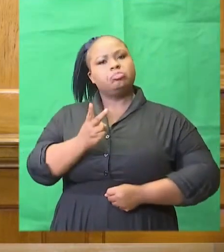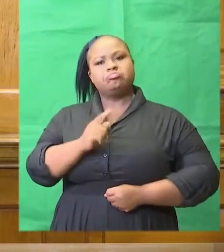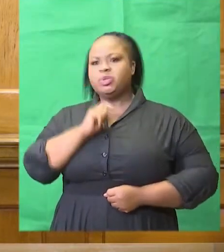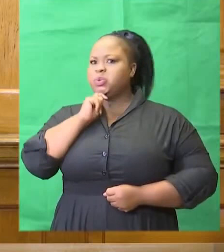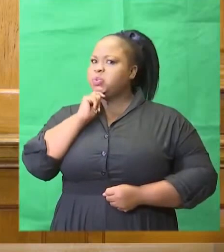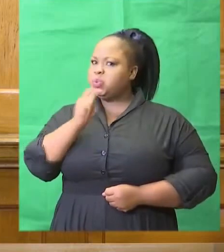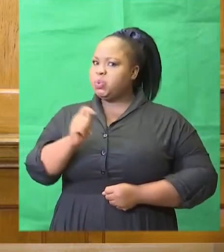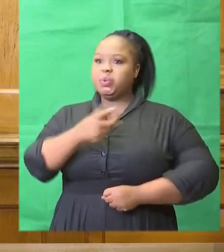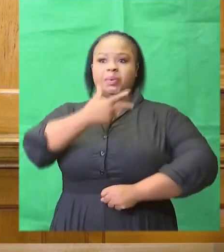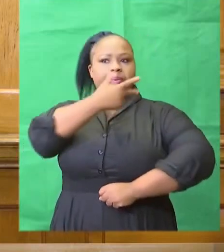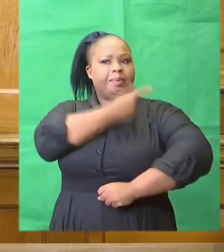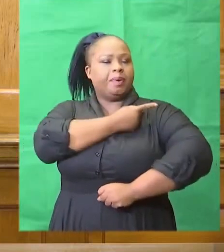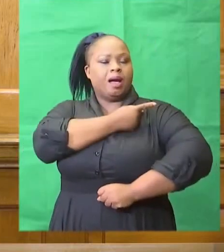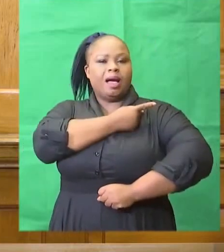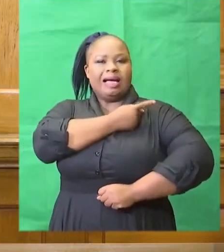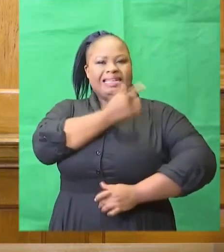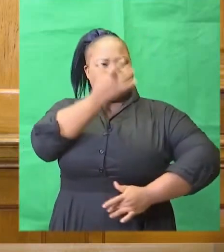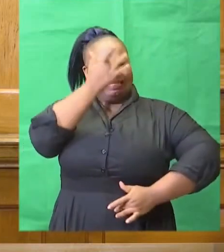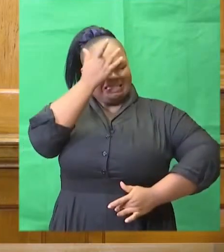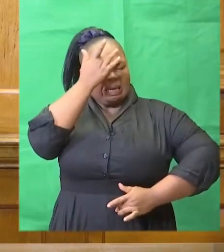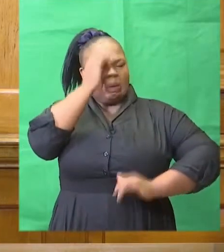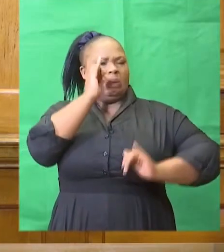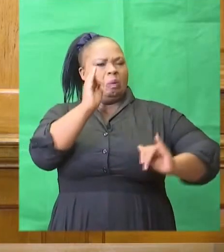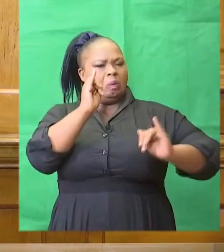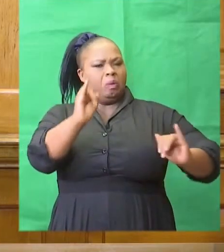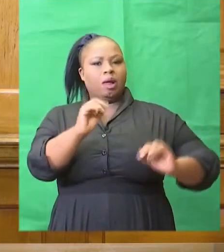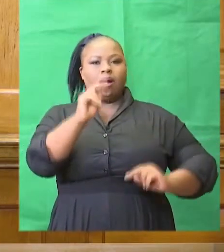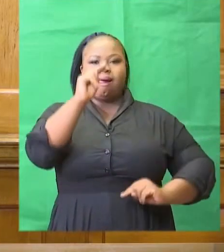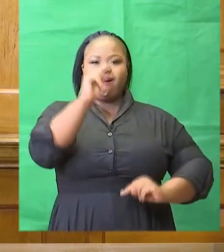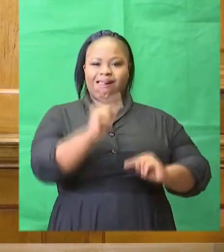have dramatically reduced severe illness,